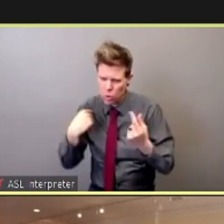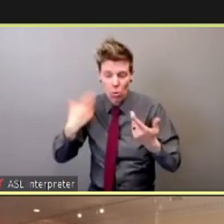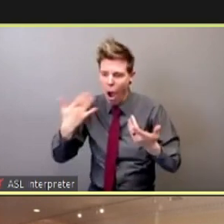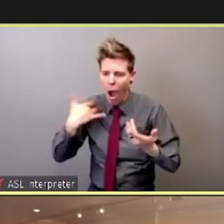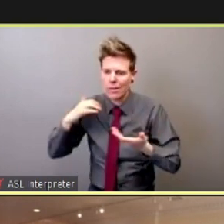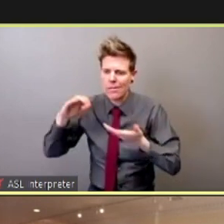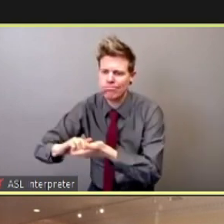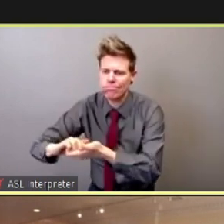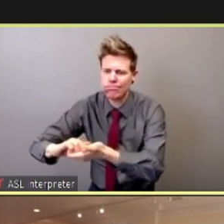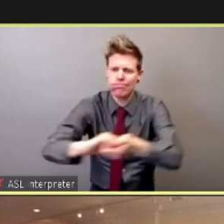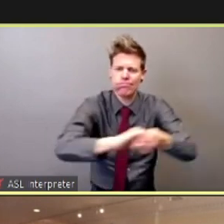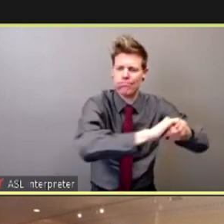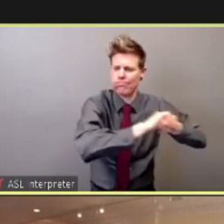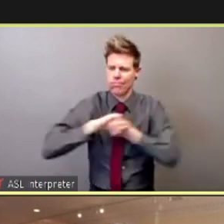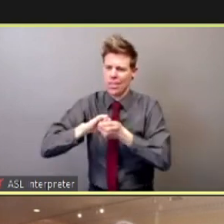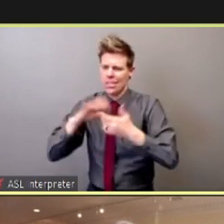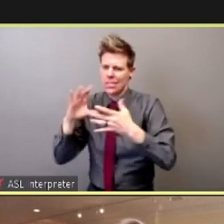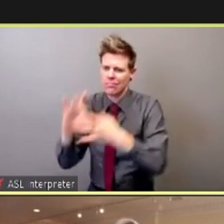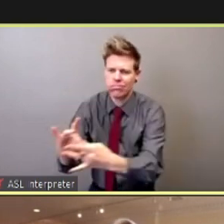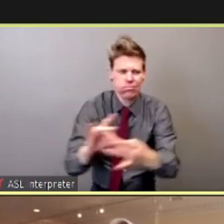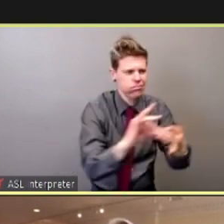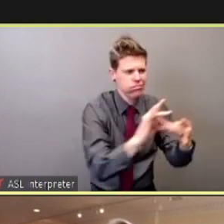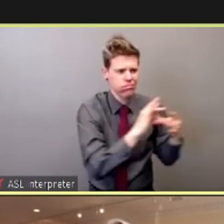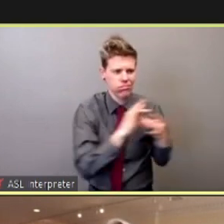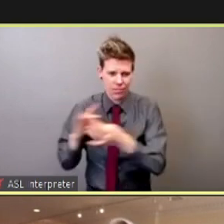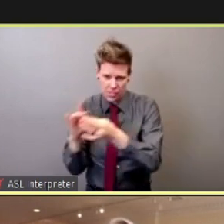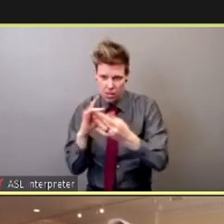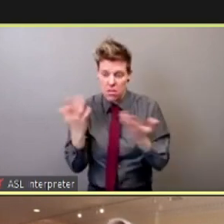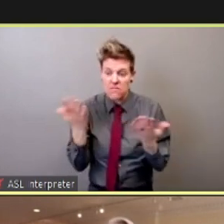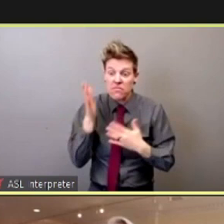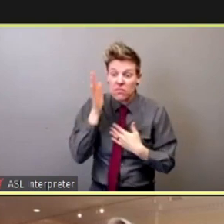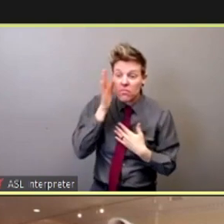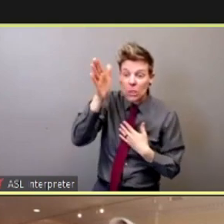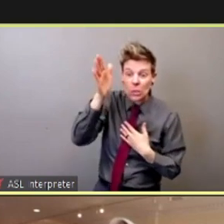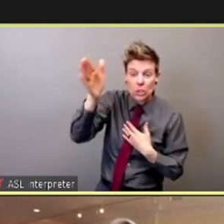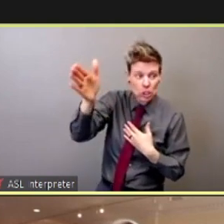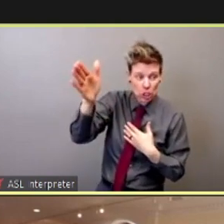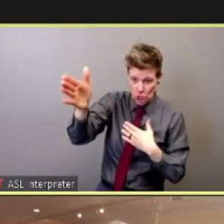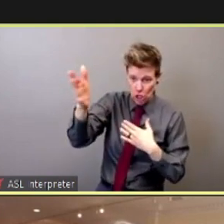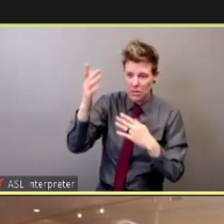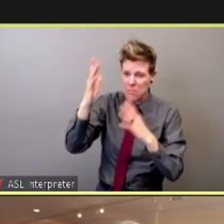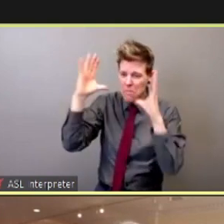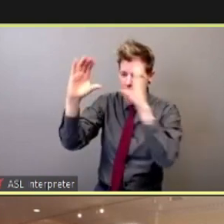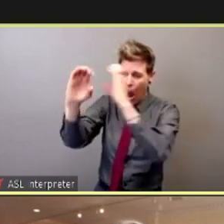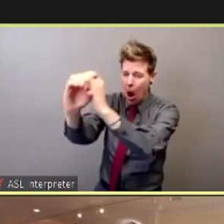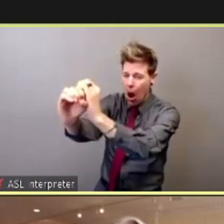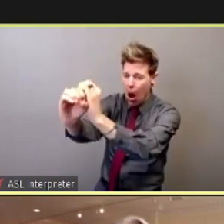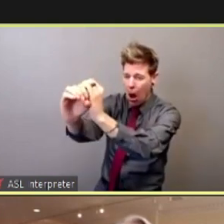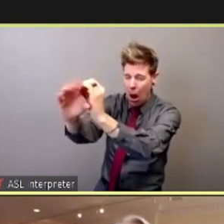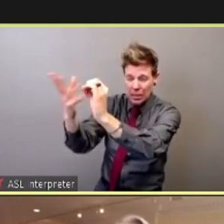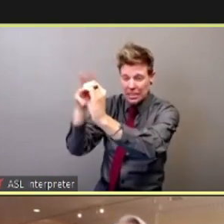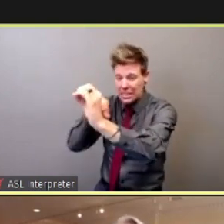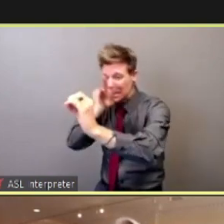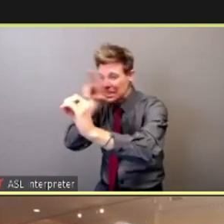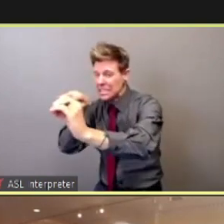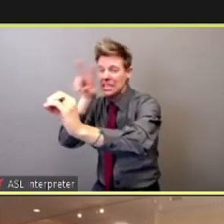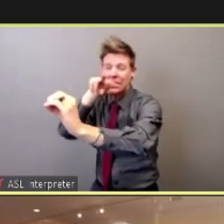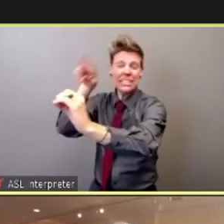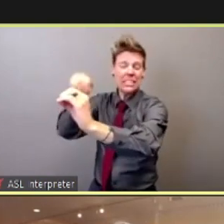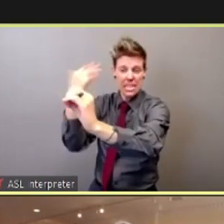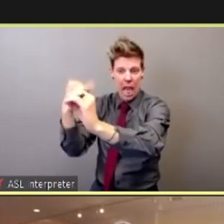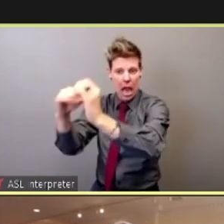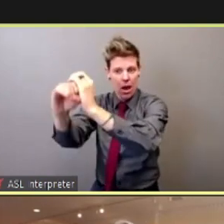was tiny, but I could see it. I now feel like it's a big headlamp, and I am racing with you towards